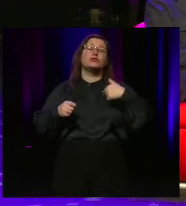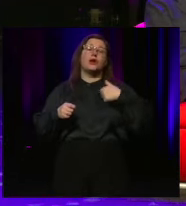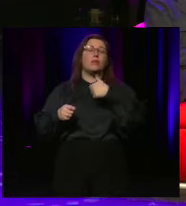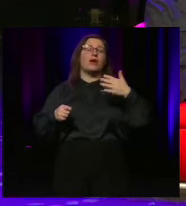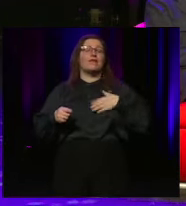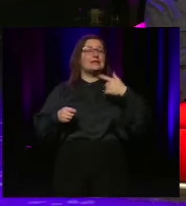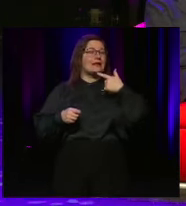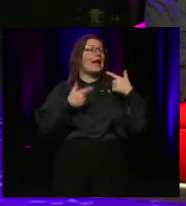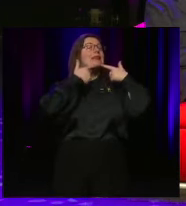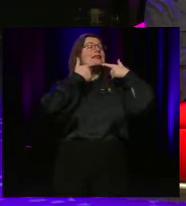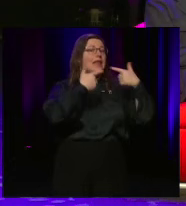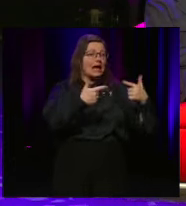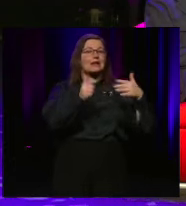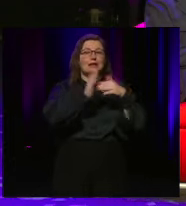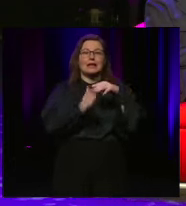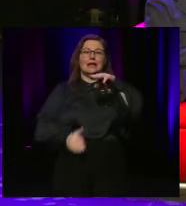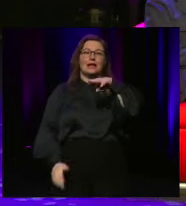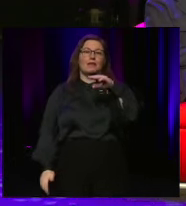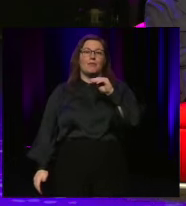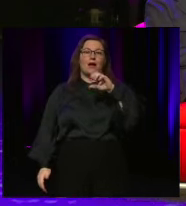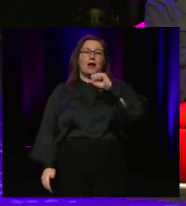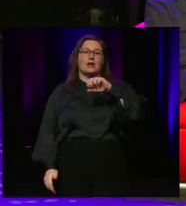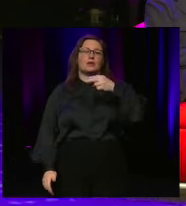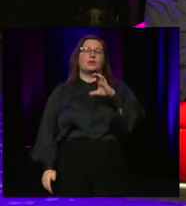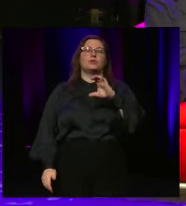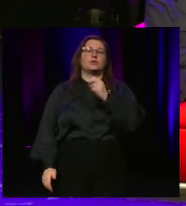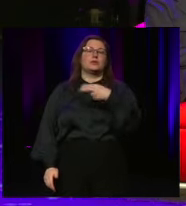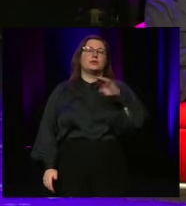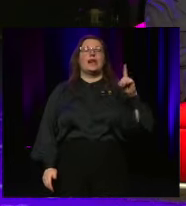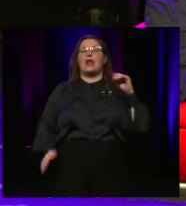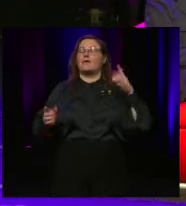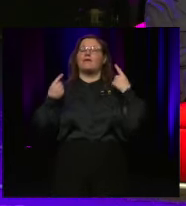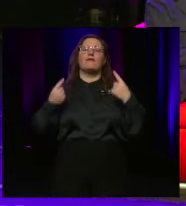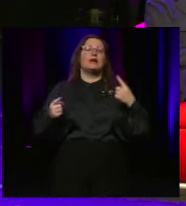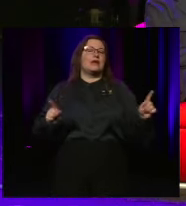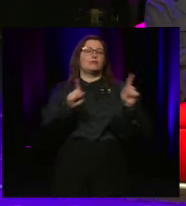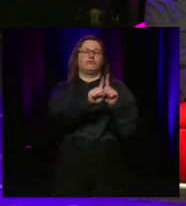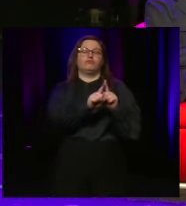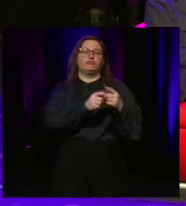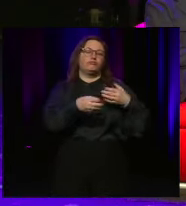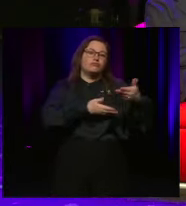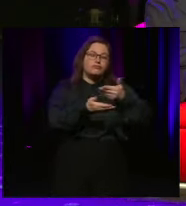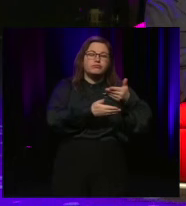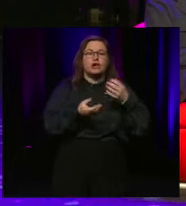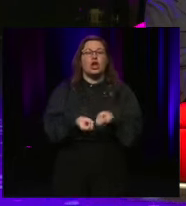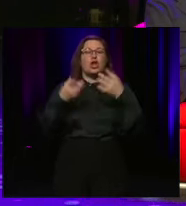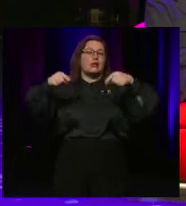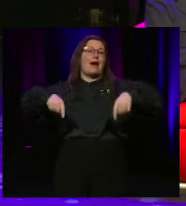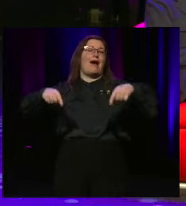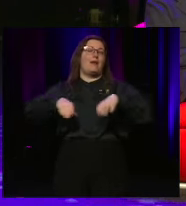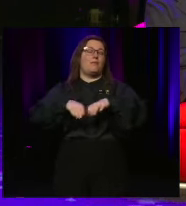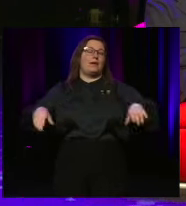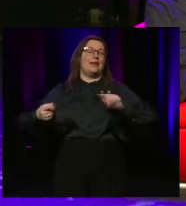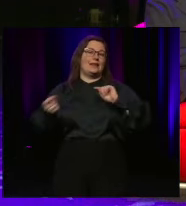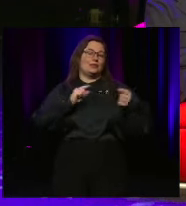warm thanks to Magnus Sundell, who's been an amazing companion in the process of facilitating